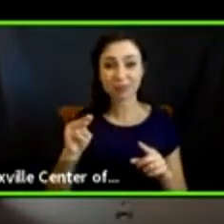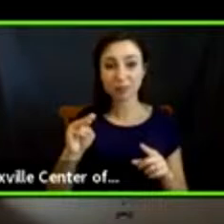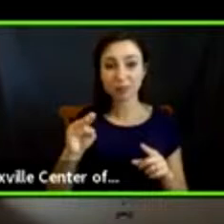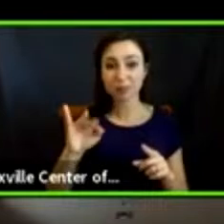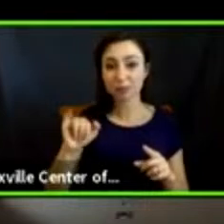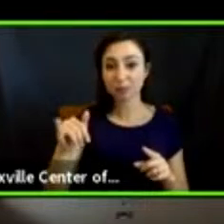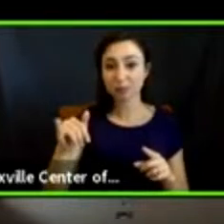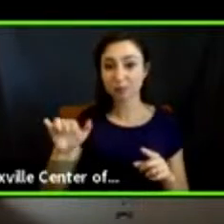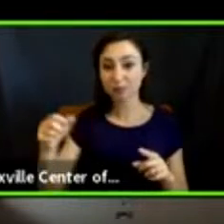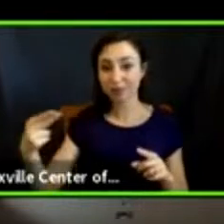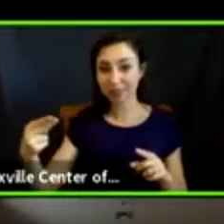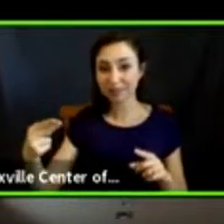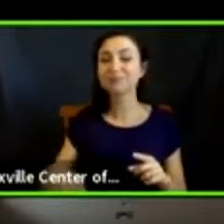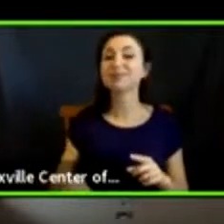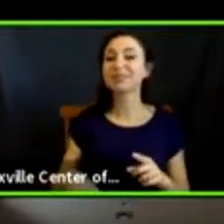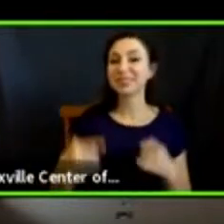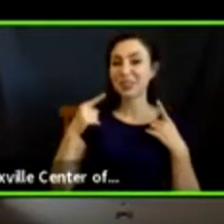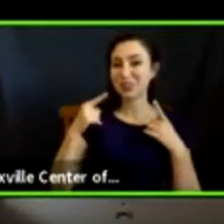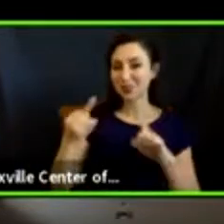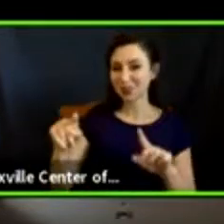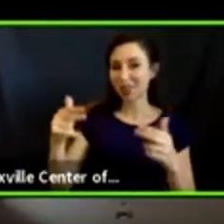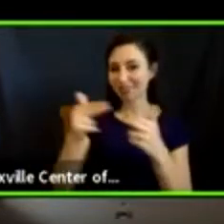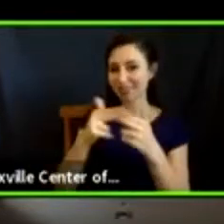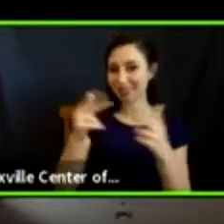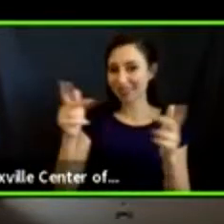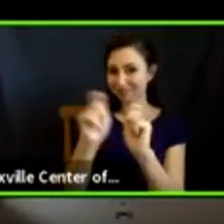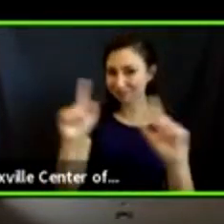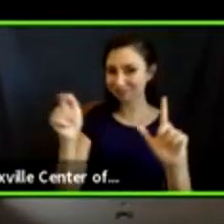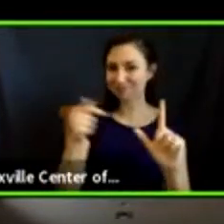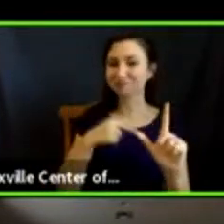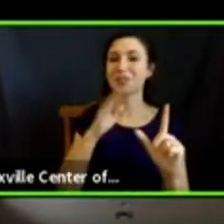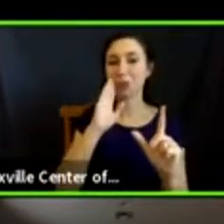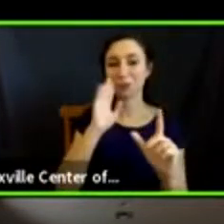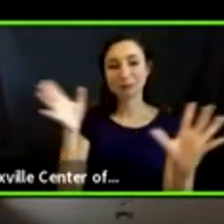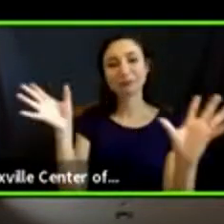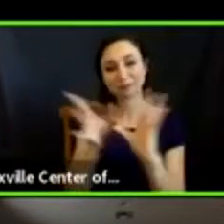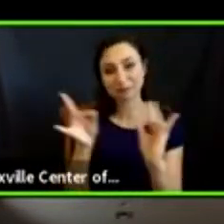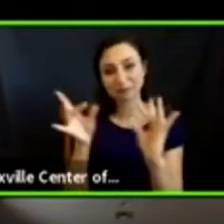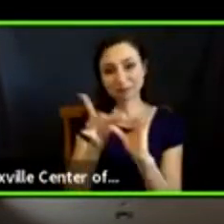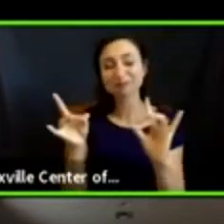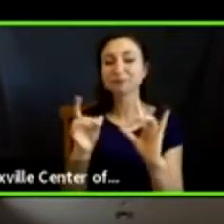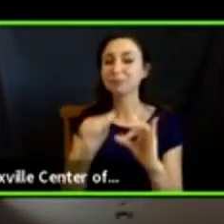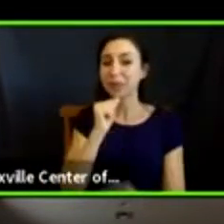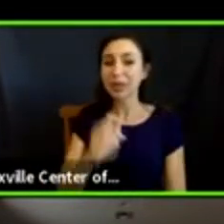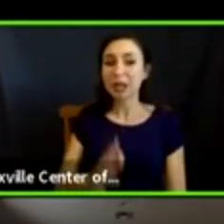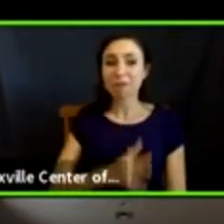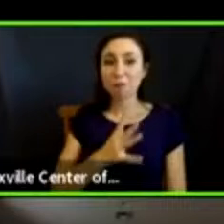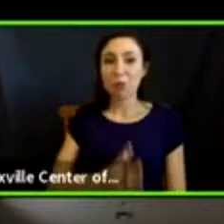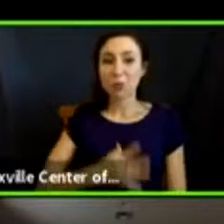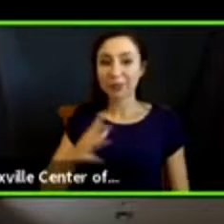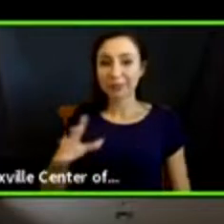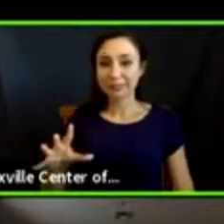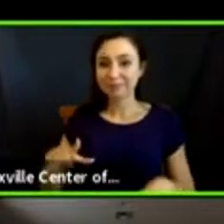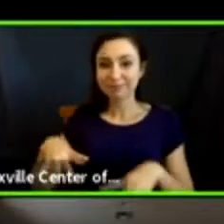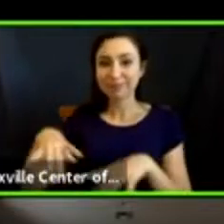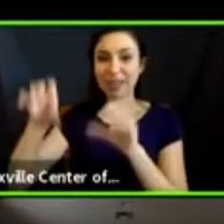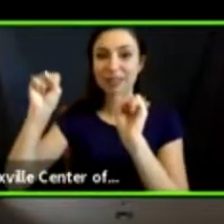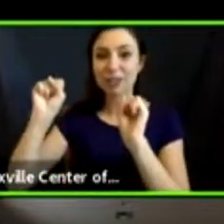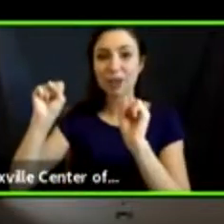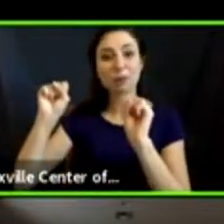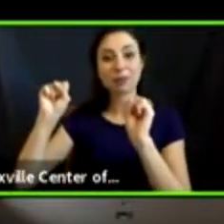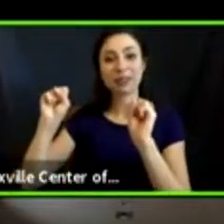the slides are being brought up, I will say that although we haven't yet formally adopted a stratified